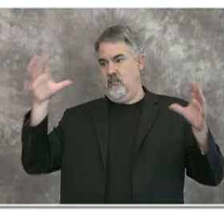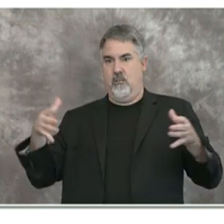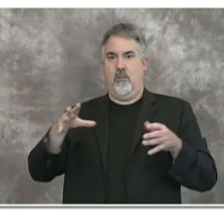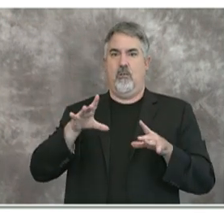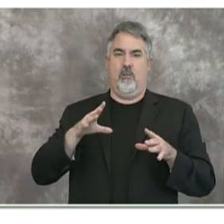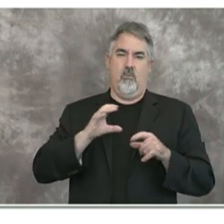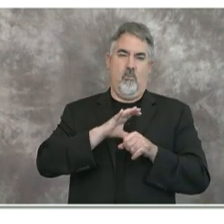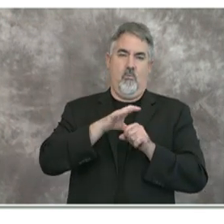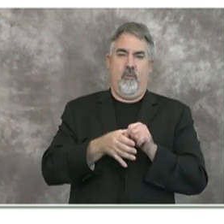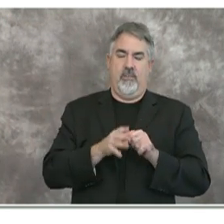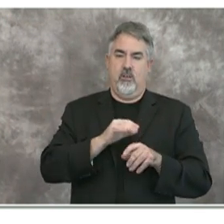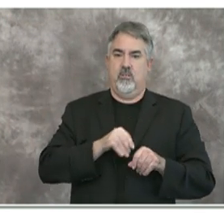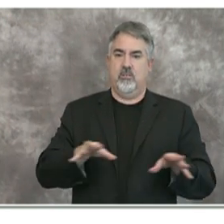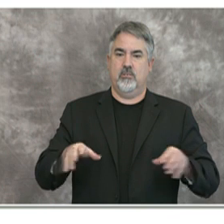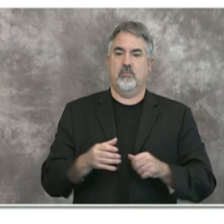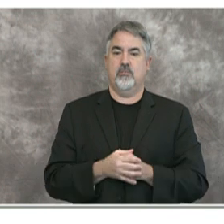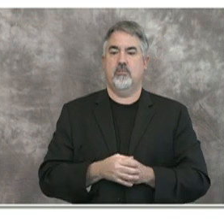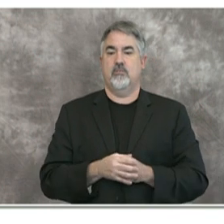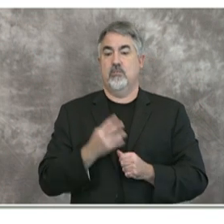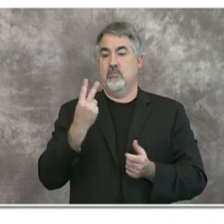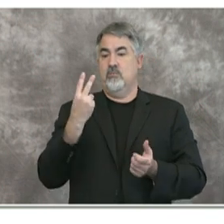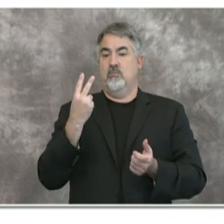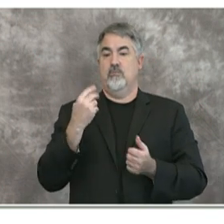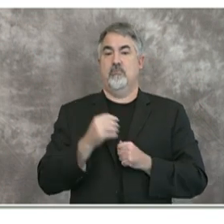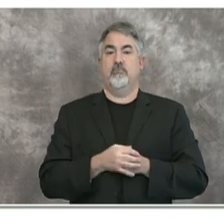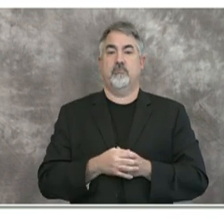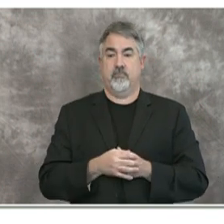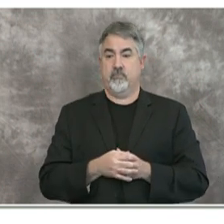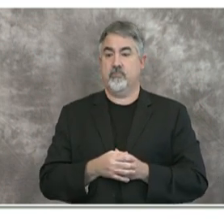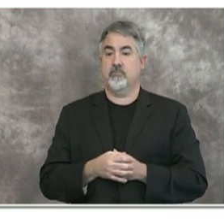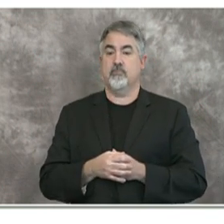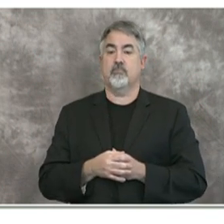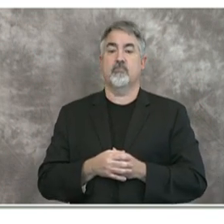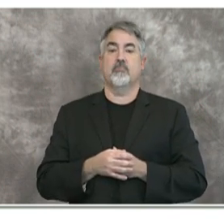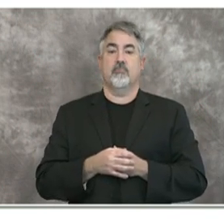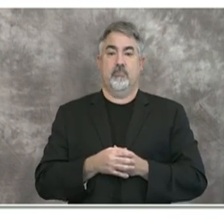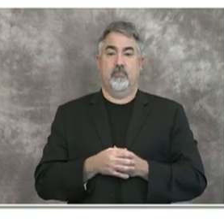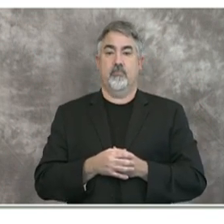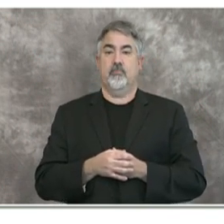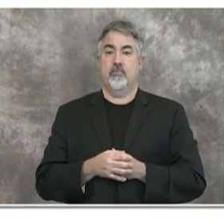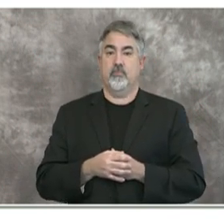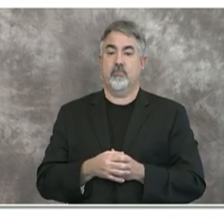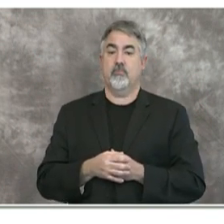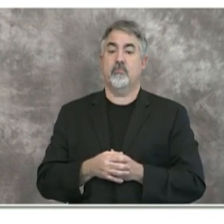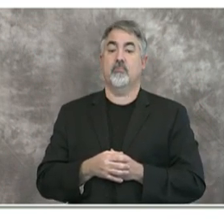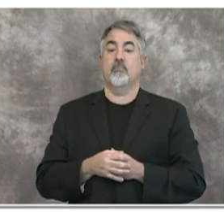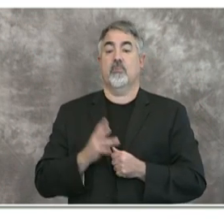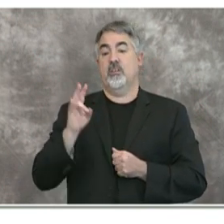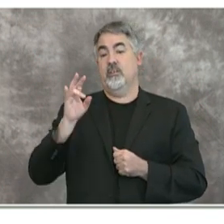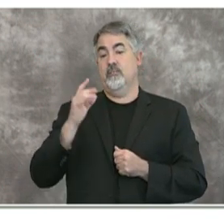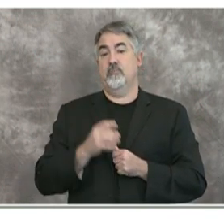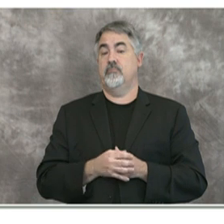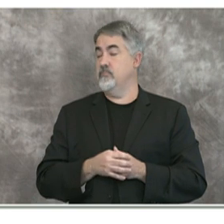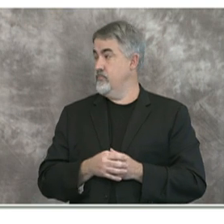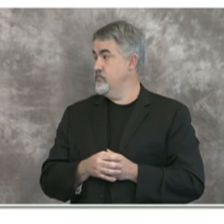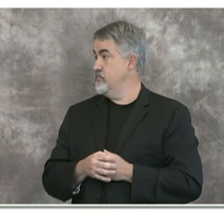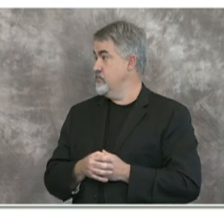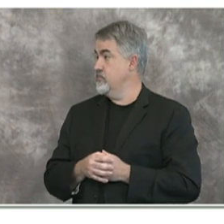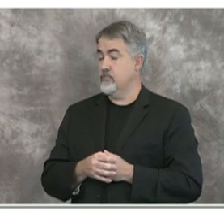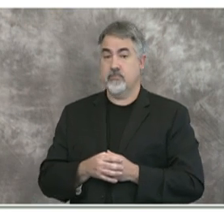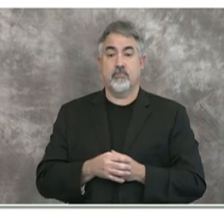female, 2,206 or 51% are male, and 7 have no gender